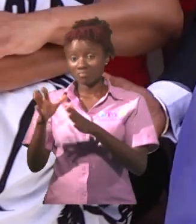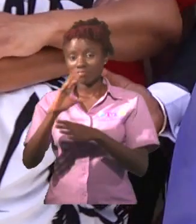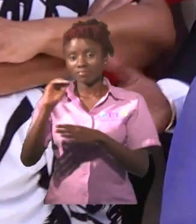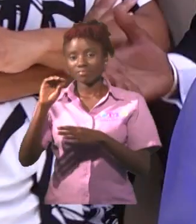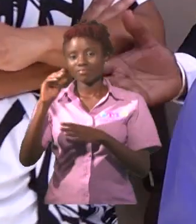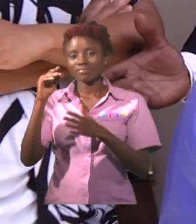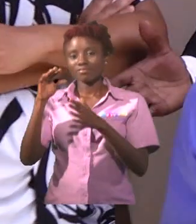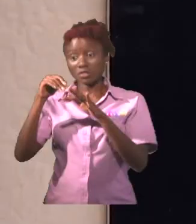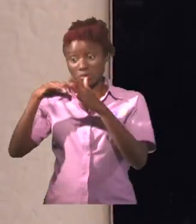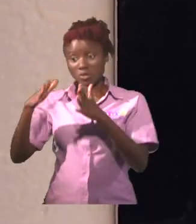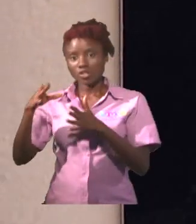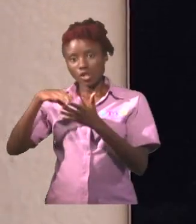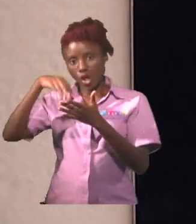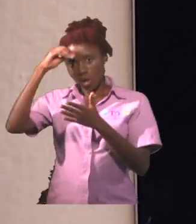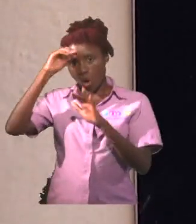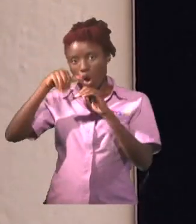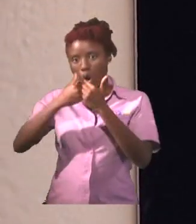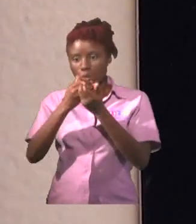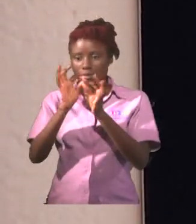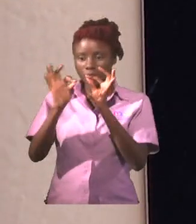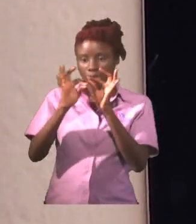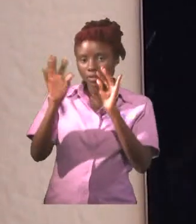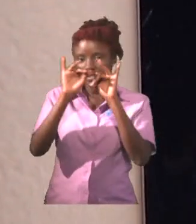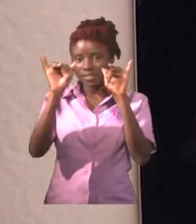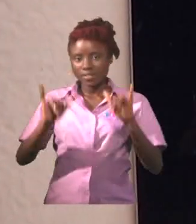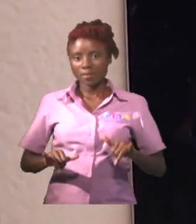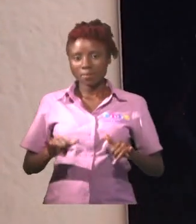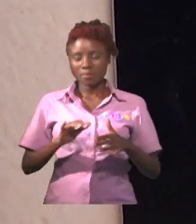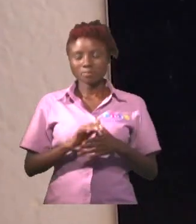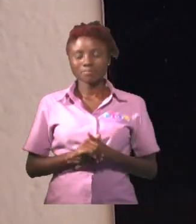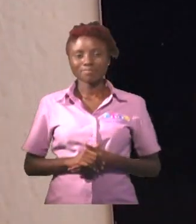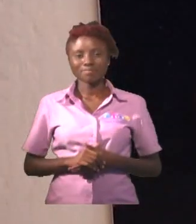of the system. Caricia Douglas, TTT News.